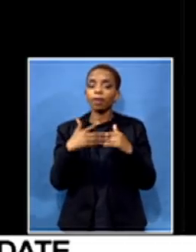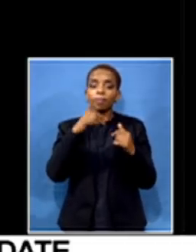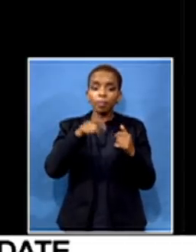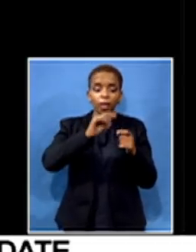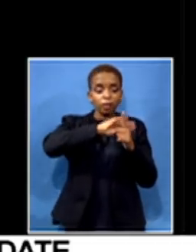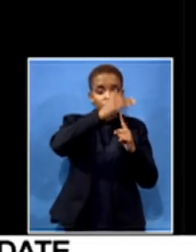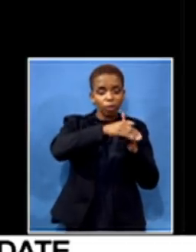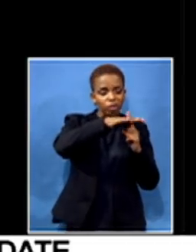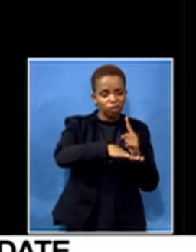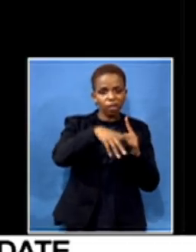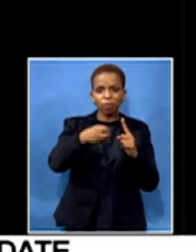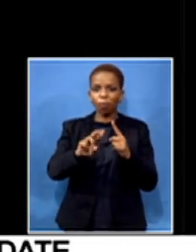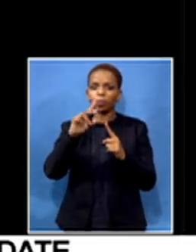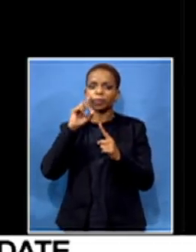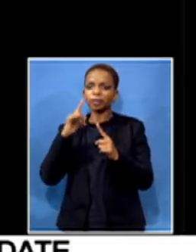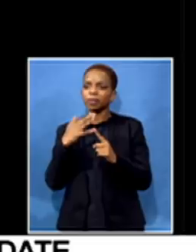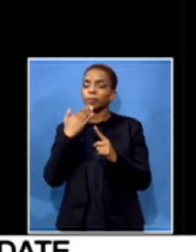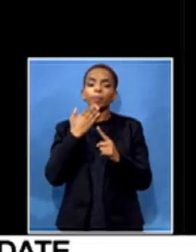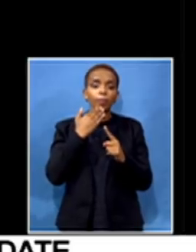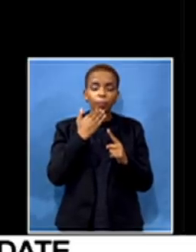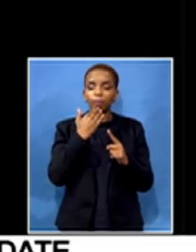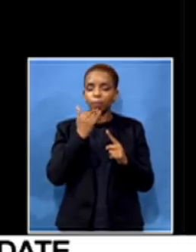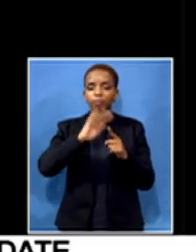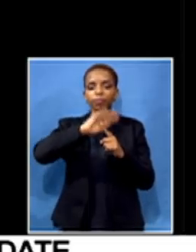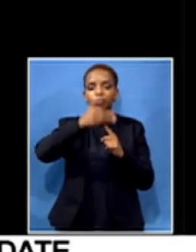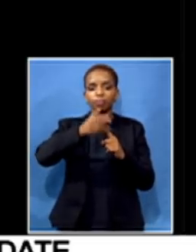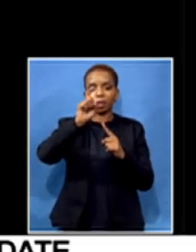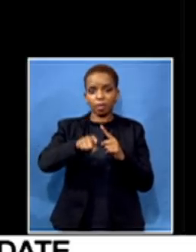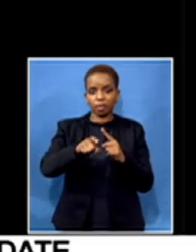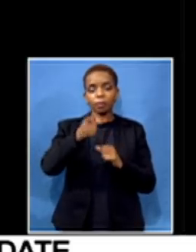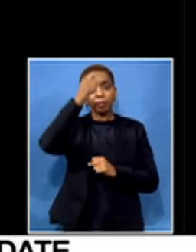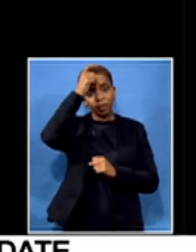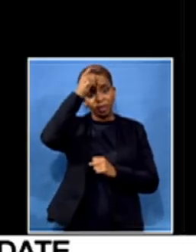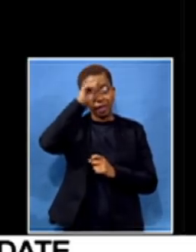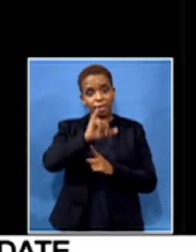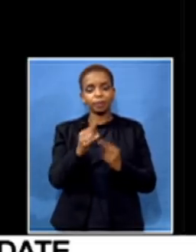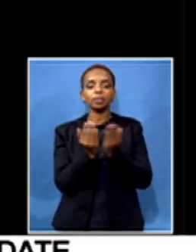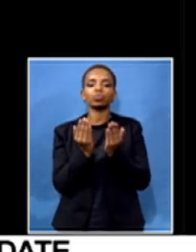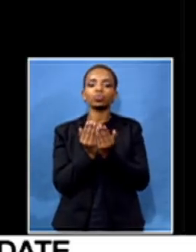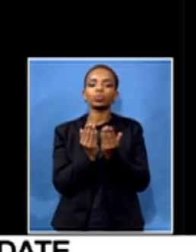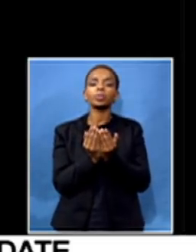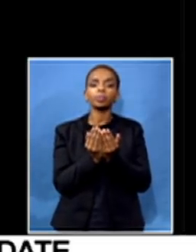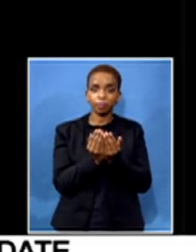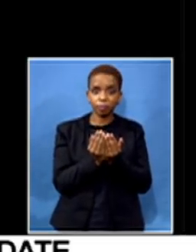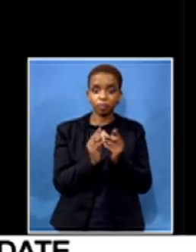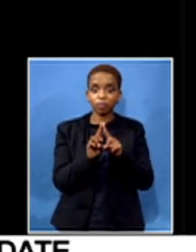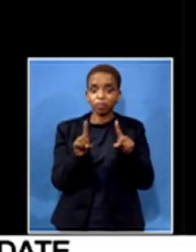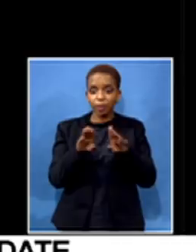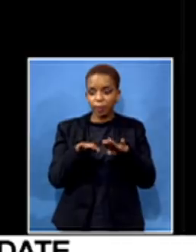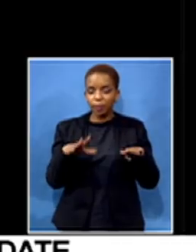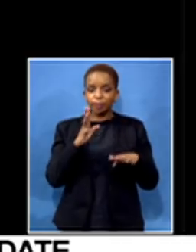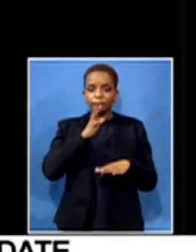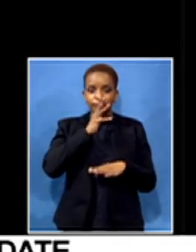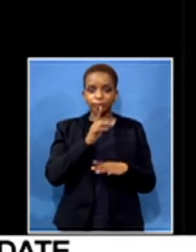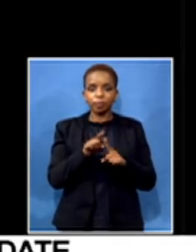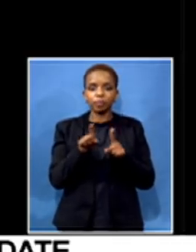as well to understand that the overcrowding in the schools needs to be mediated by creating extra capacity to be